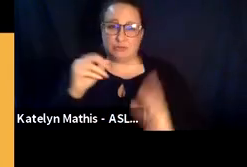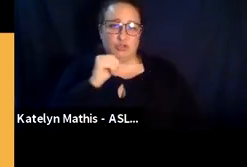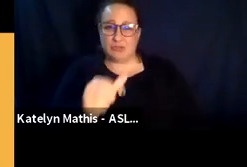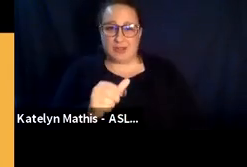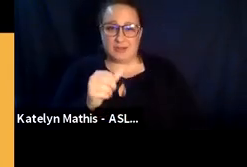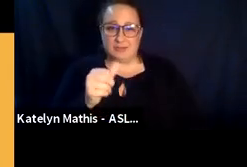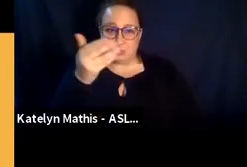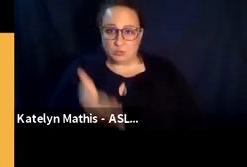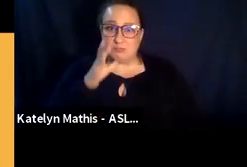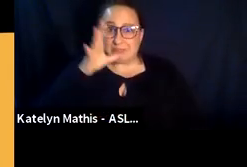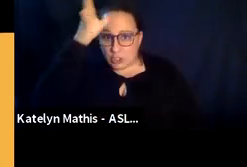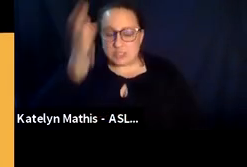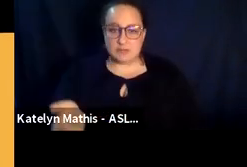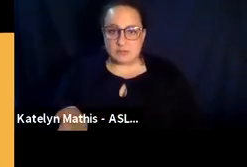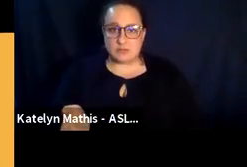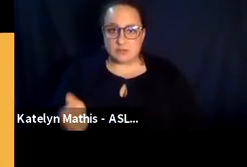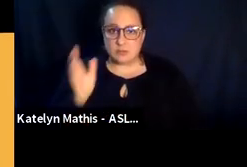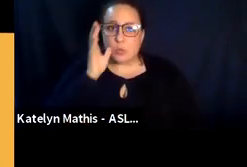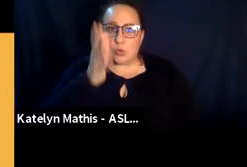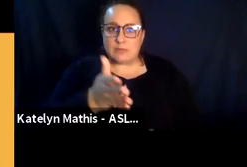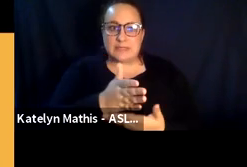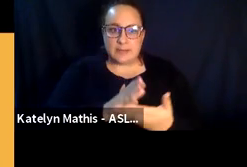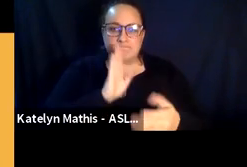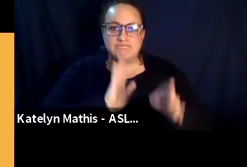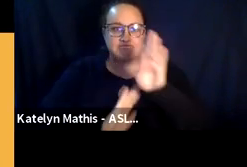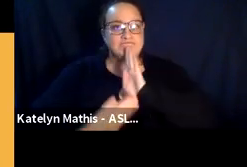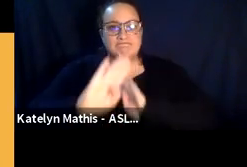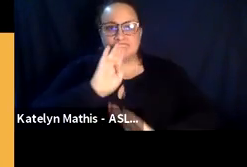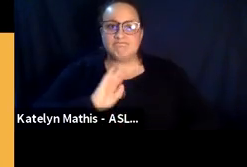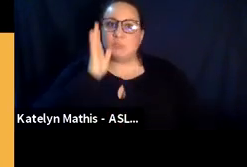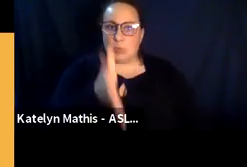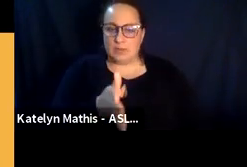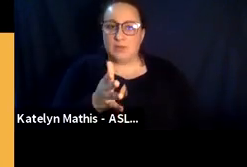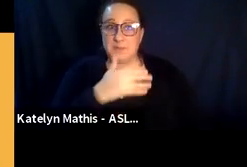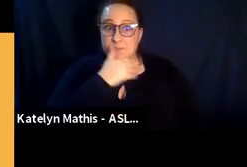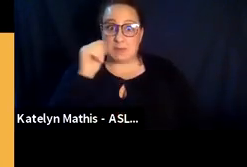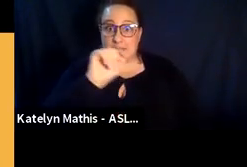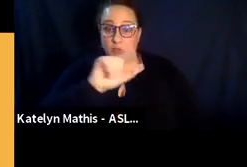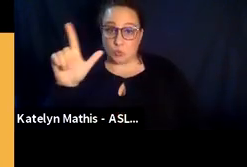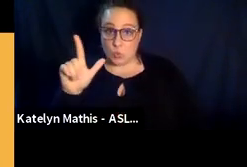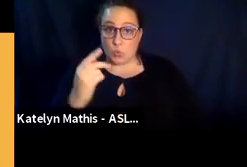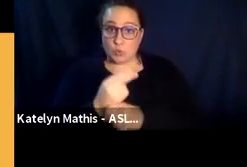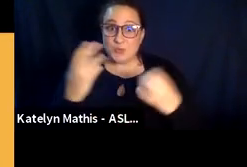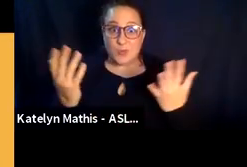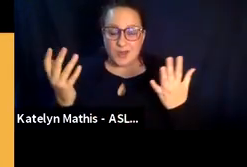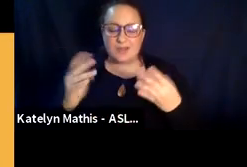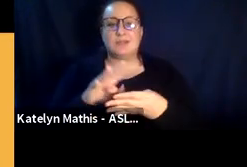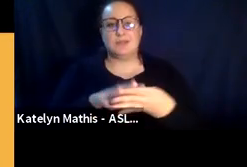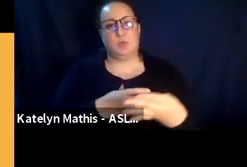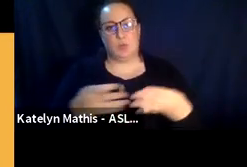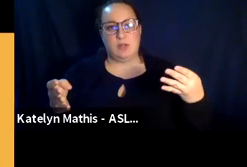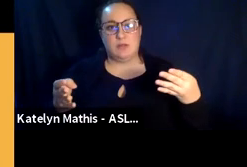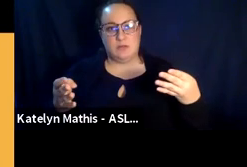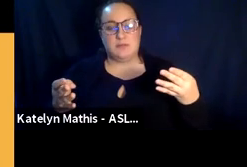So there's going to be some frustration, but one of the best tools you can use is a schedule.